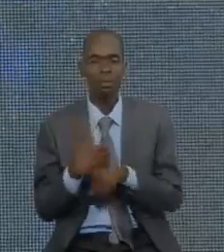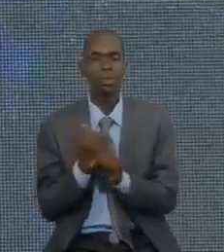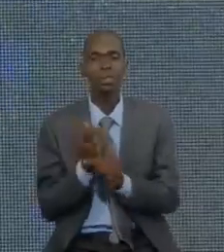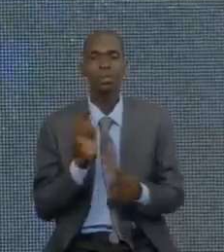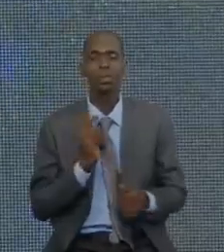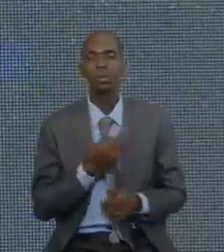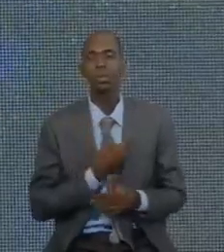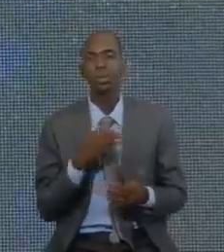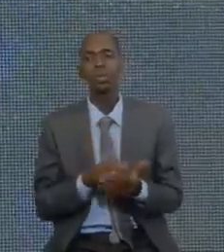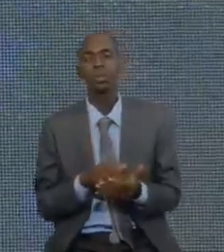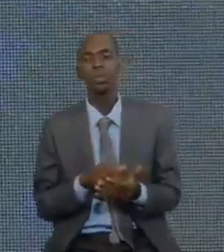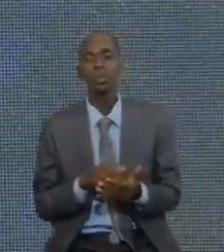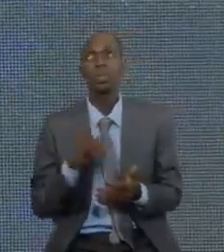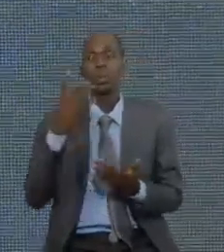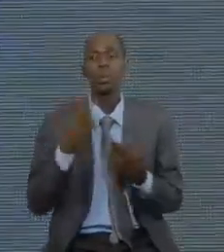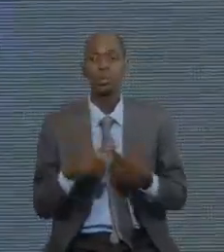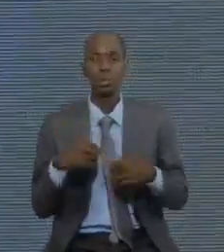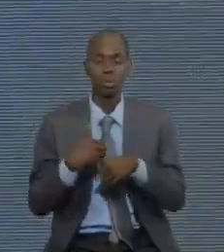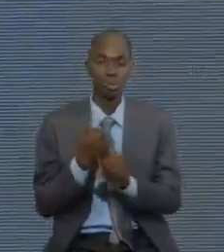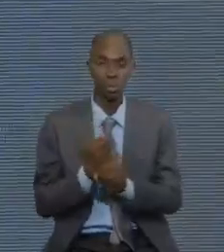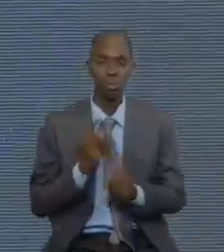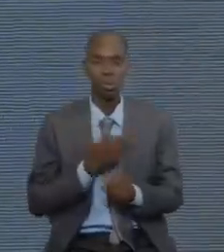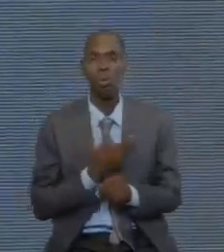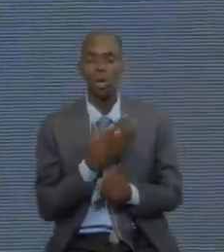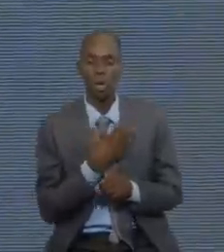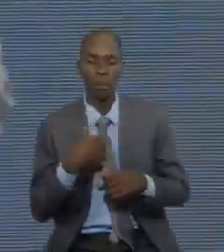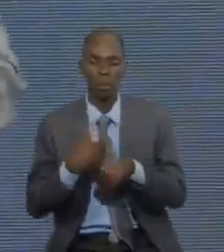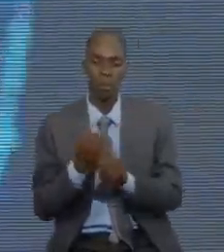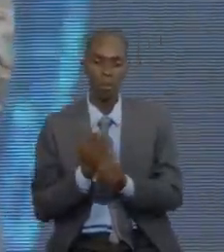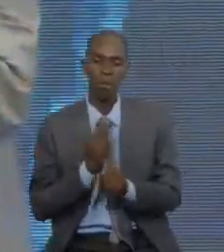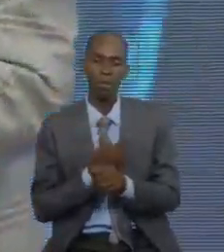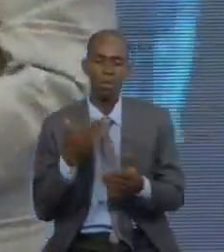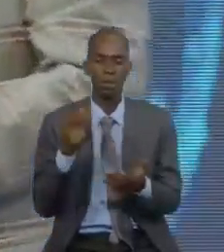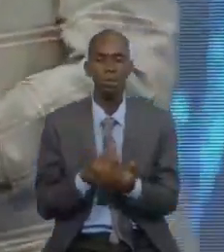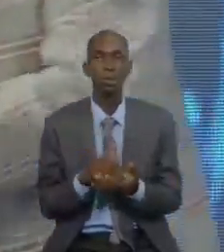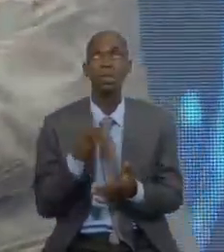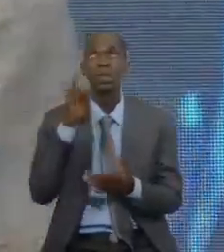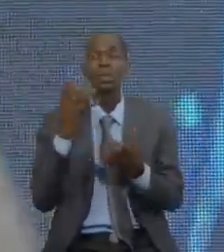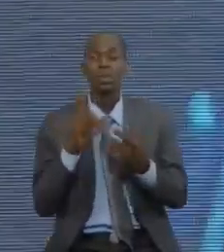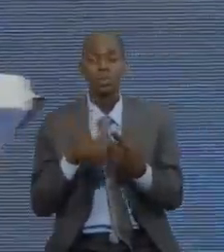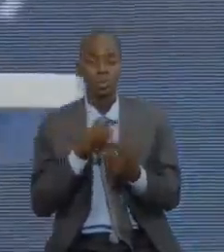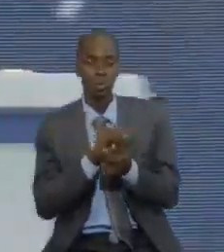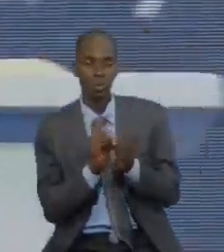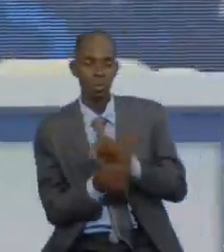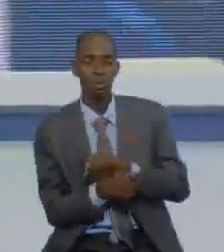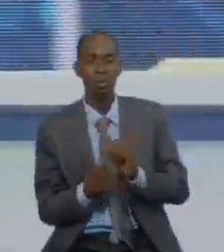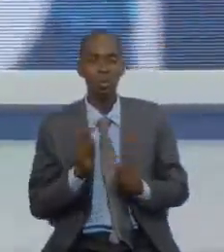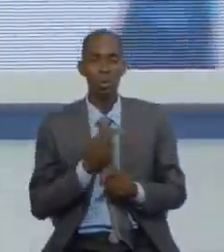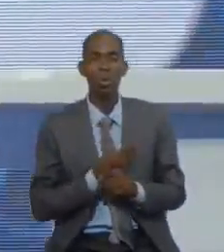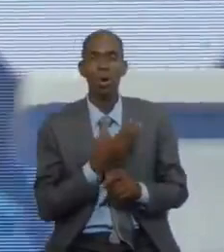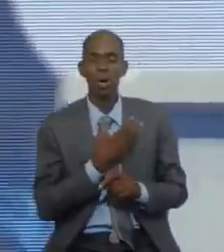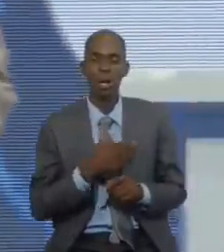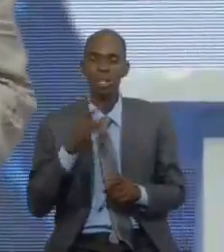He wants to mold us and remold us. He wants to transform us and